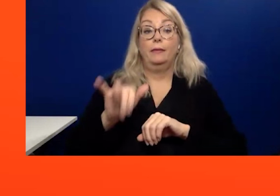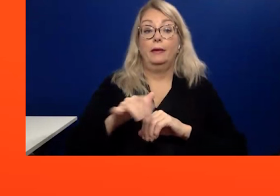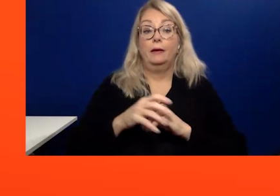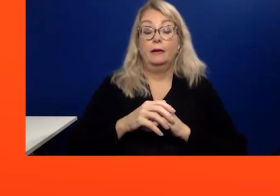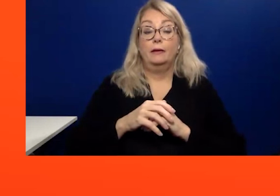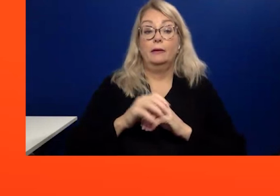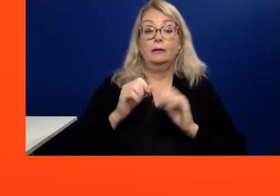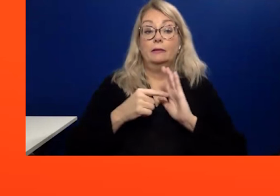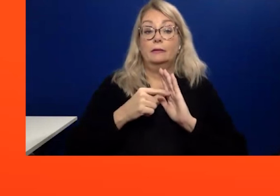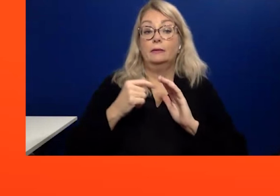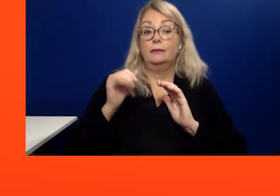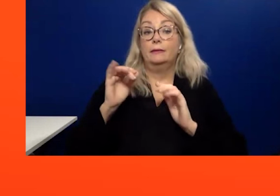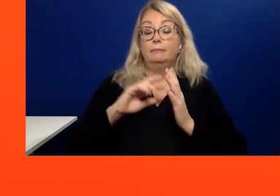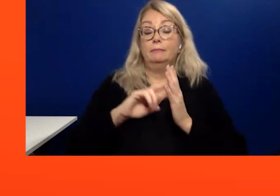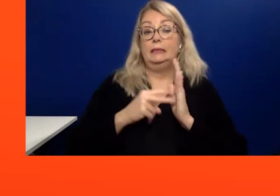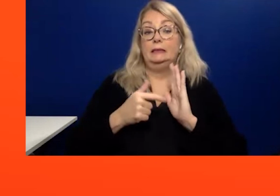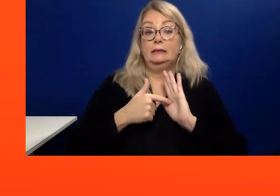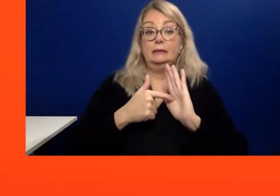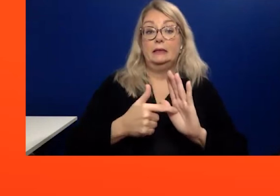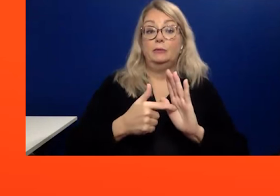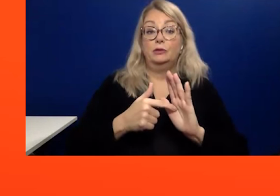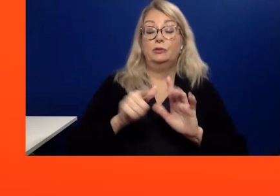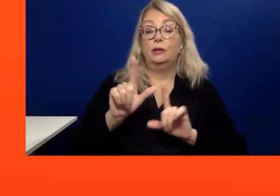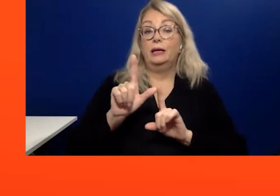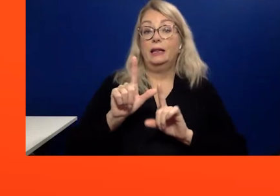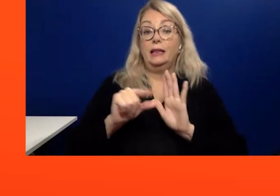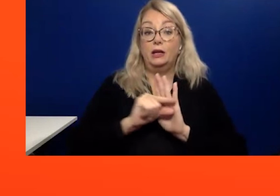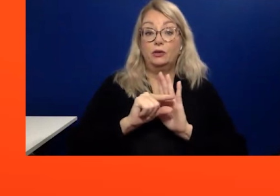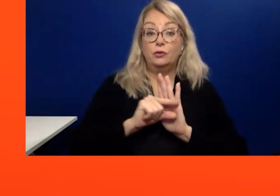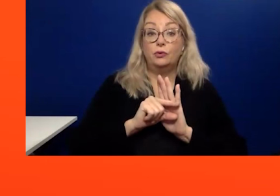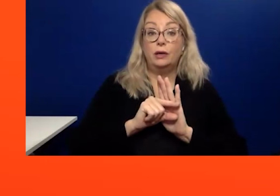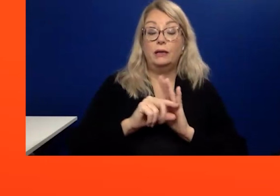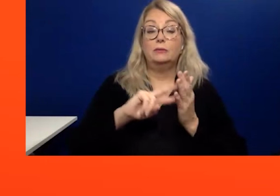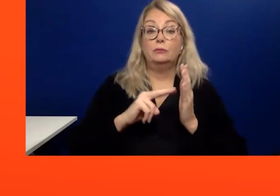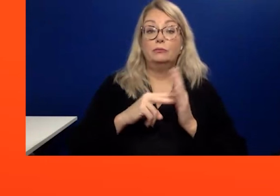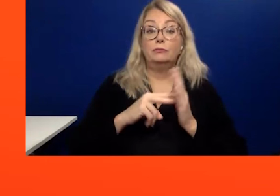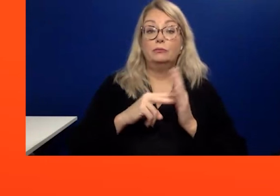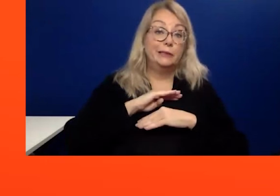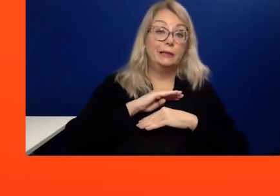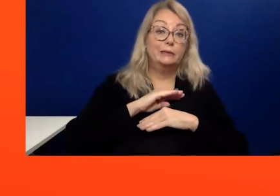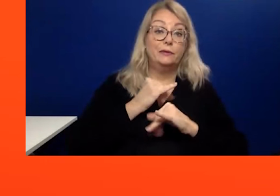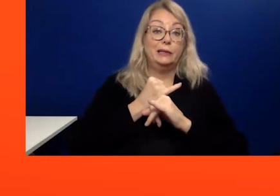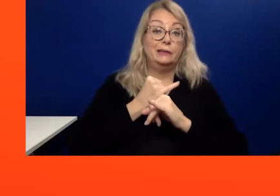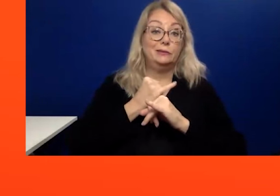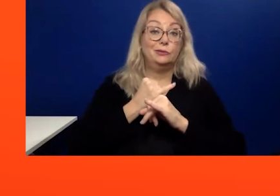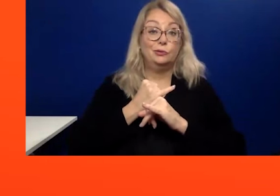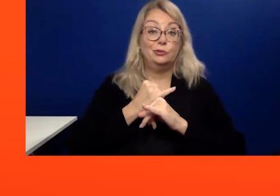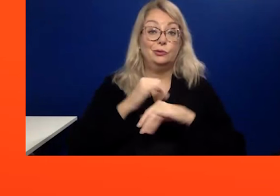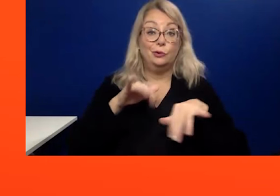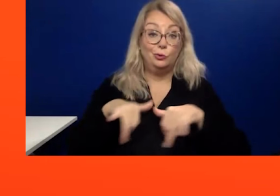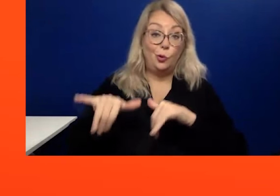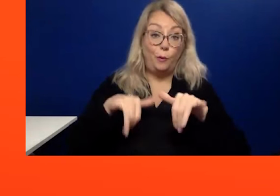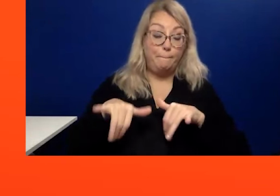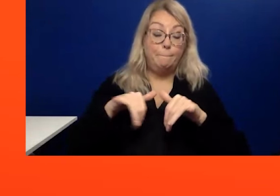we're demonstrating a letter grade for the purpose of satisfying the institutional norm. And then we also have